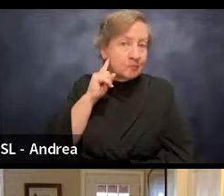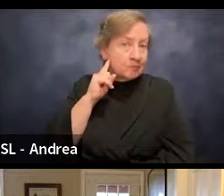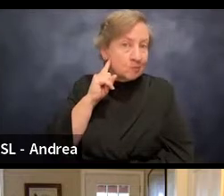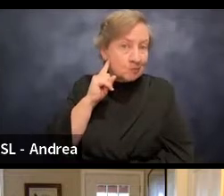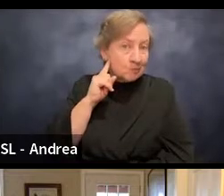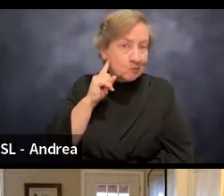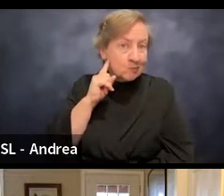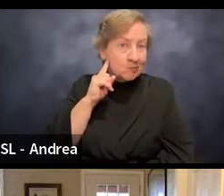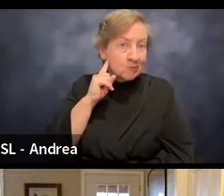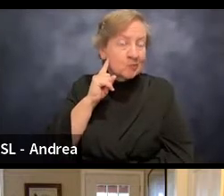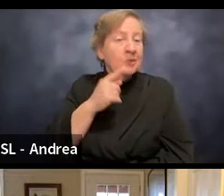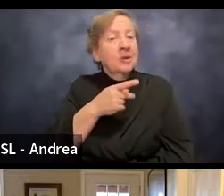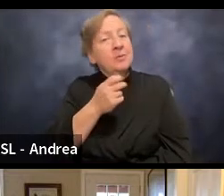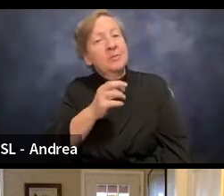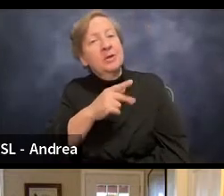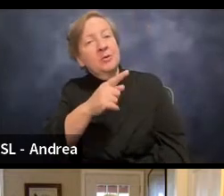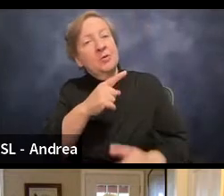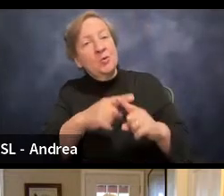Peter, you're muted.